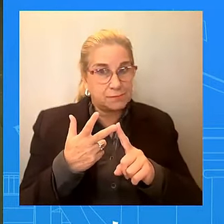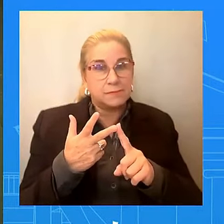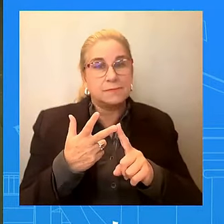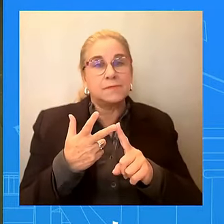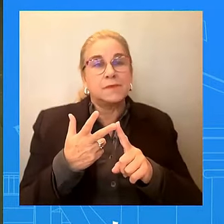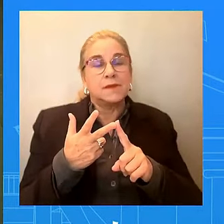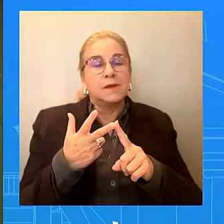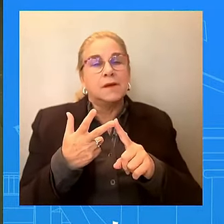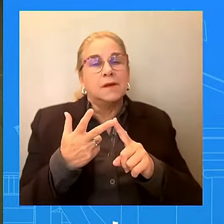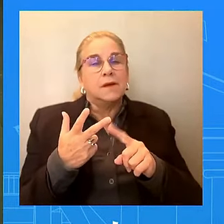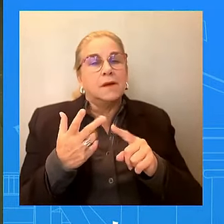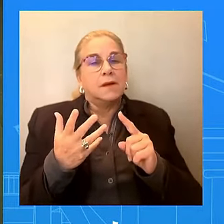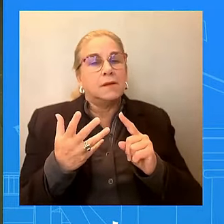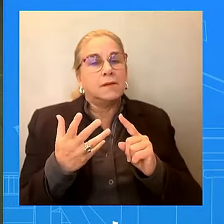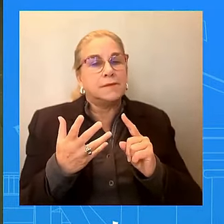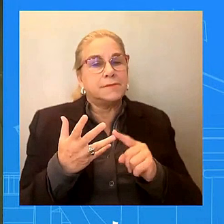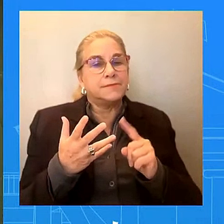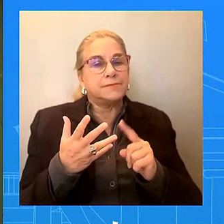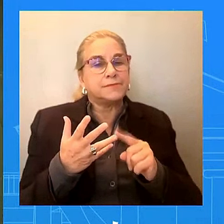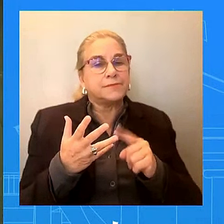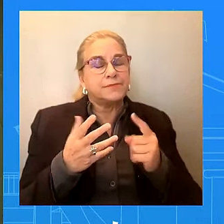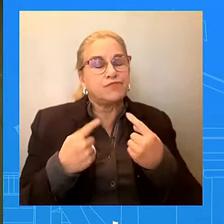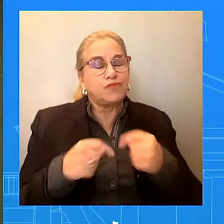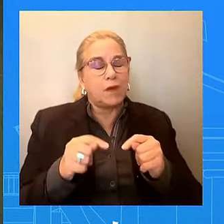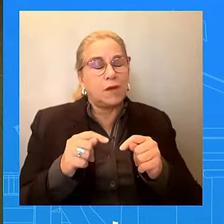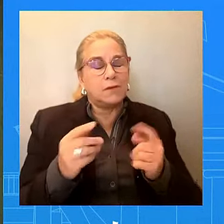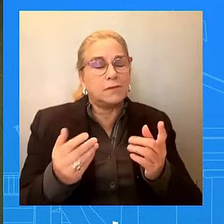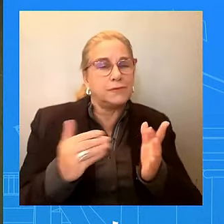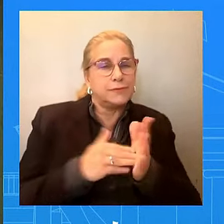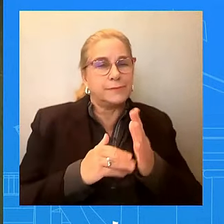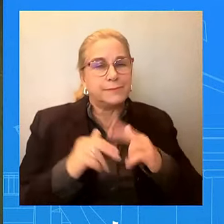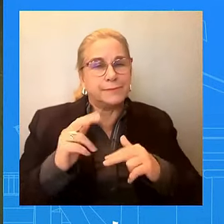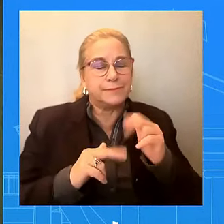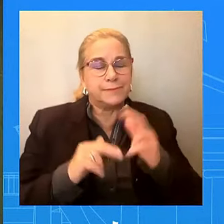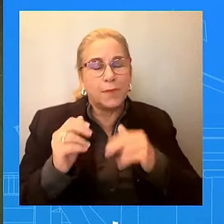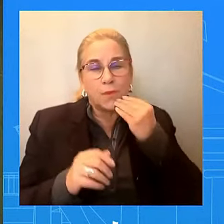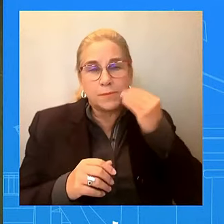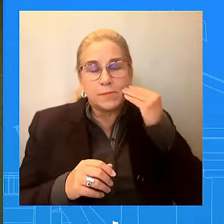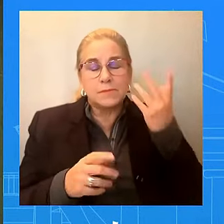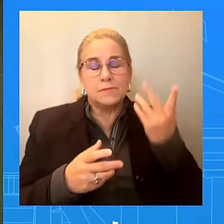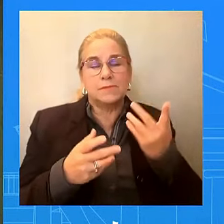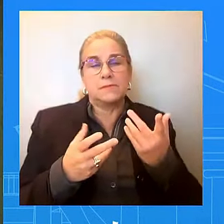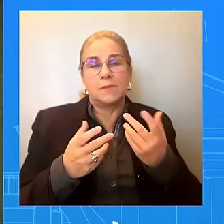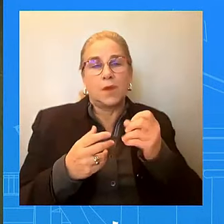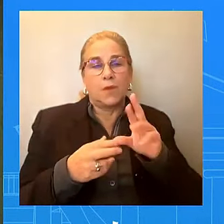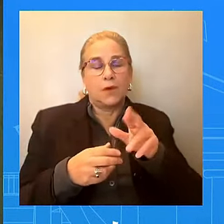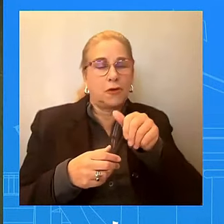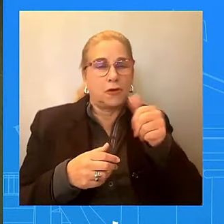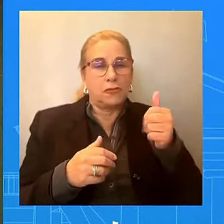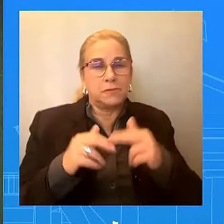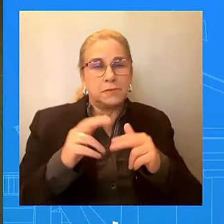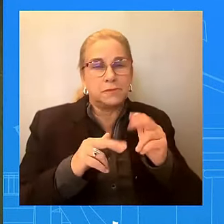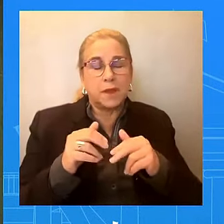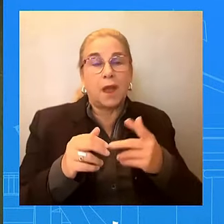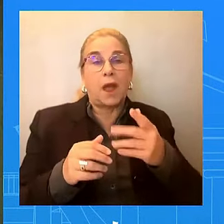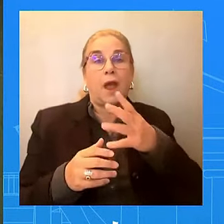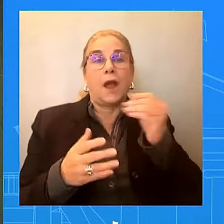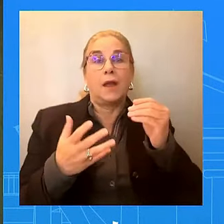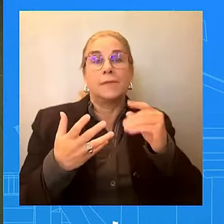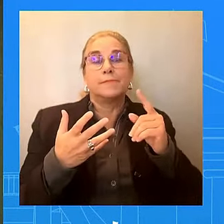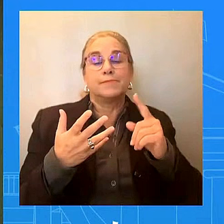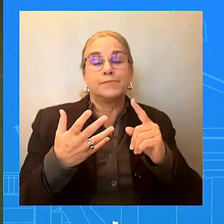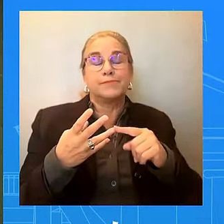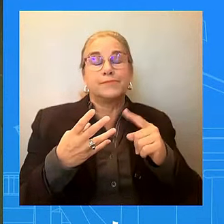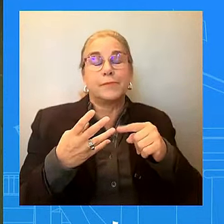rebuild whatever infrastructure has been damaged, to get power up. We have the capacity to assist, and we also work